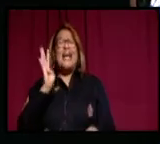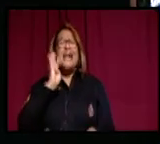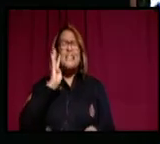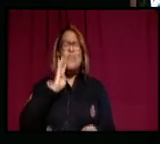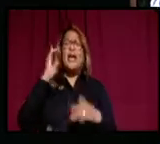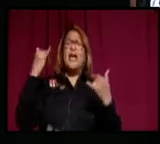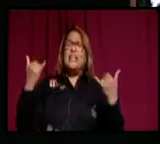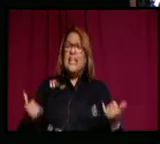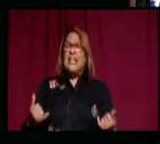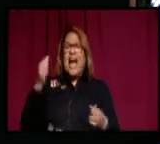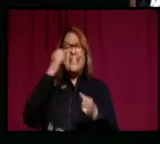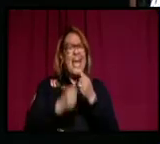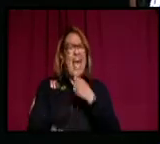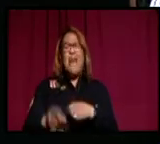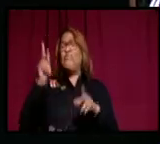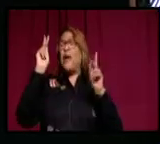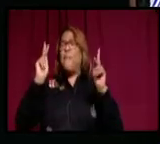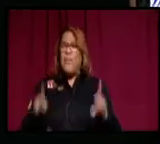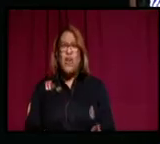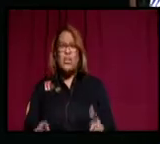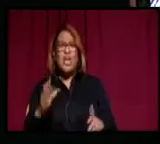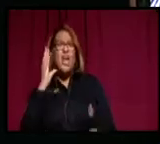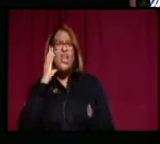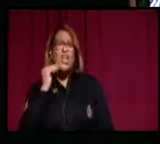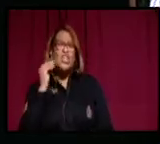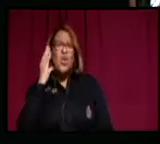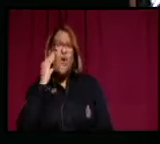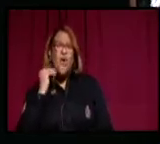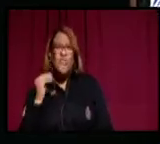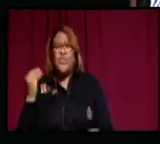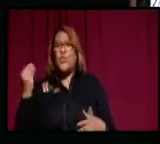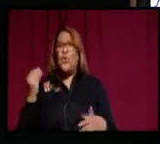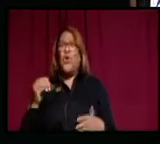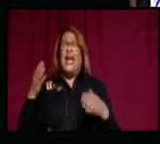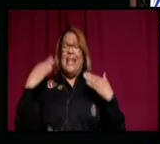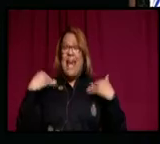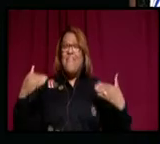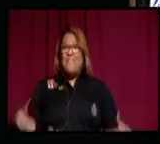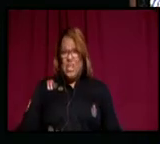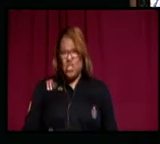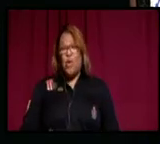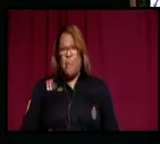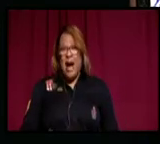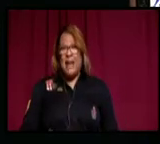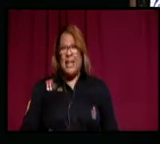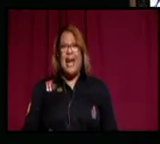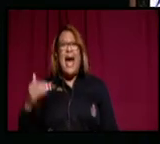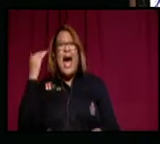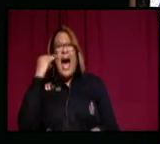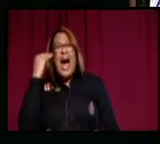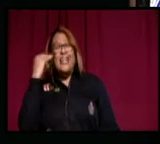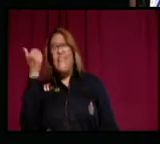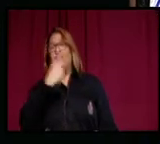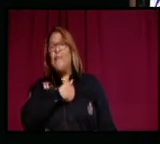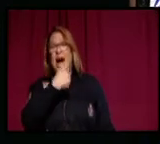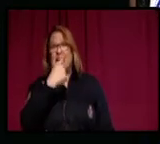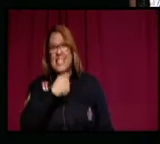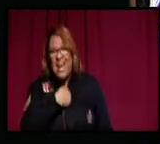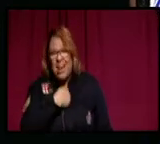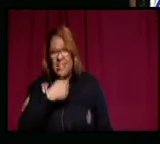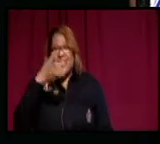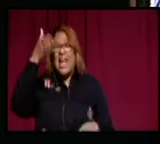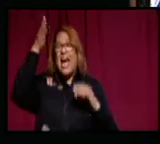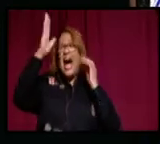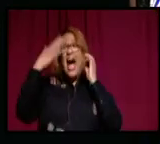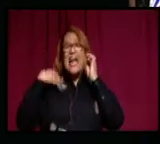today to every person that's going forth and going through in their physical body, that I know for myself that